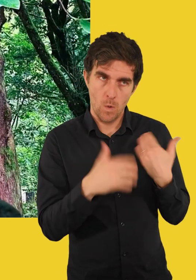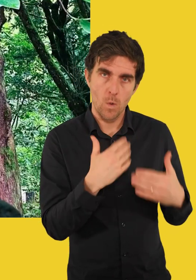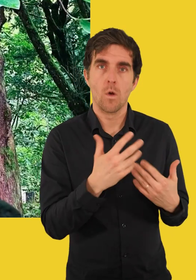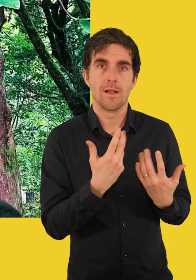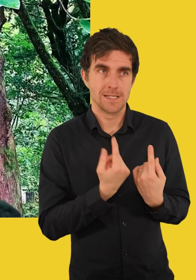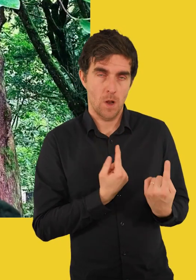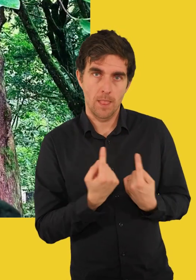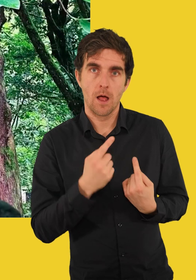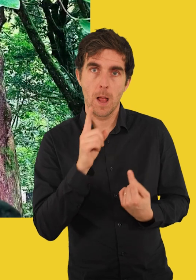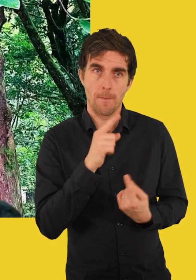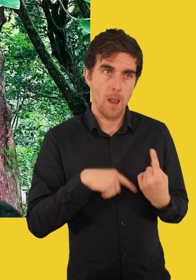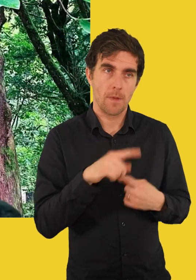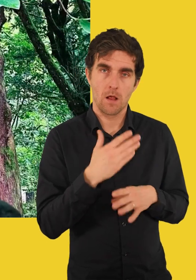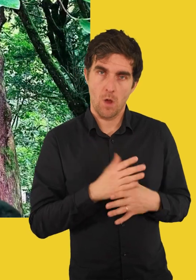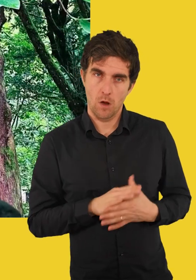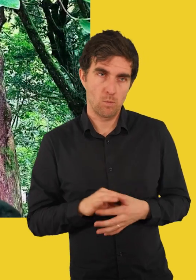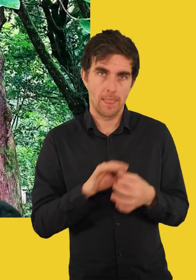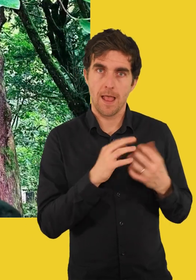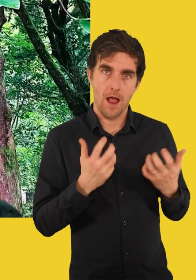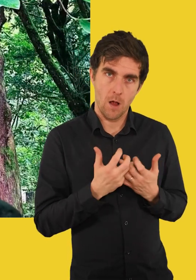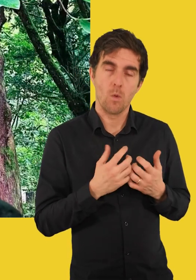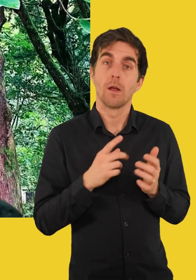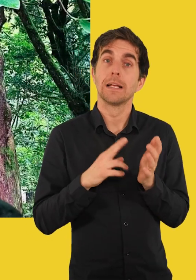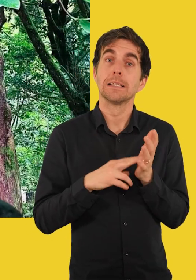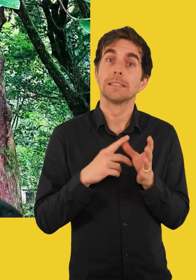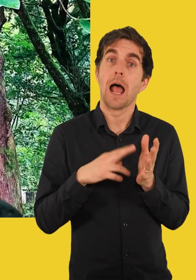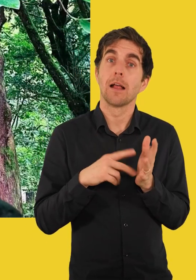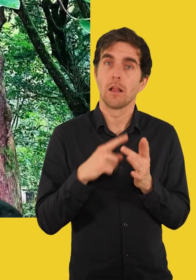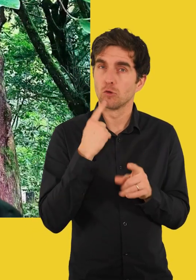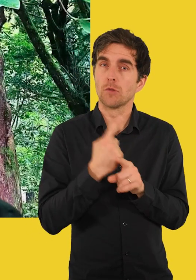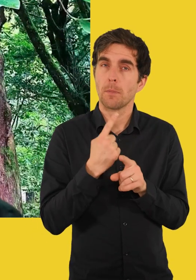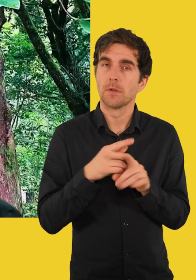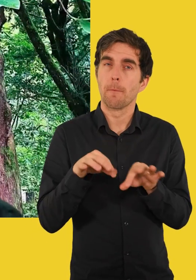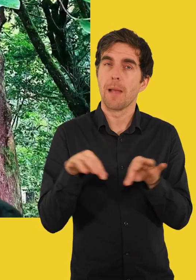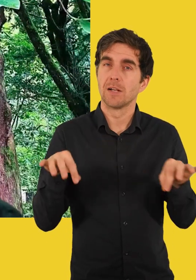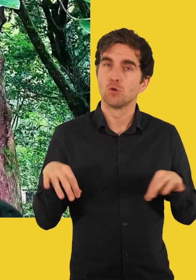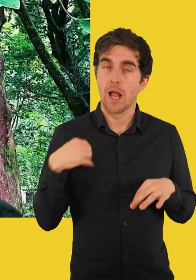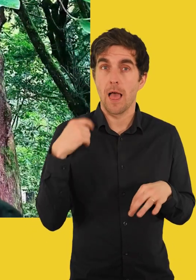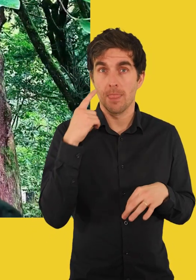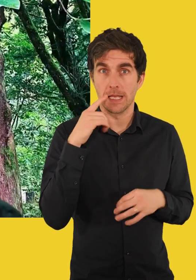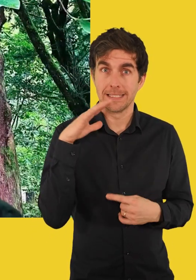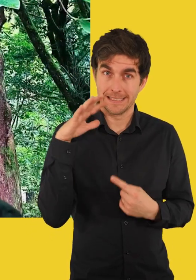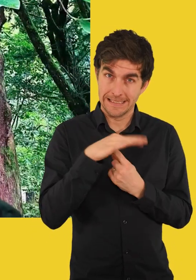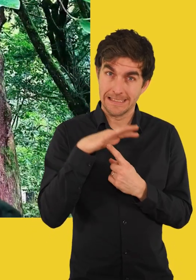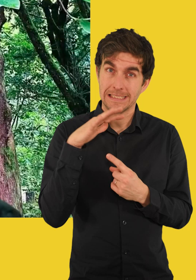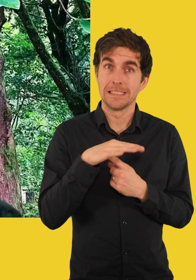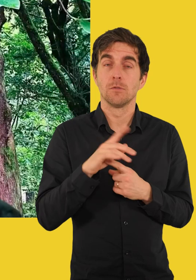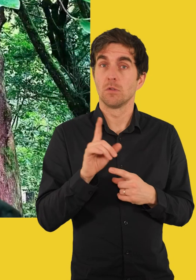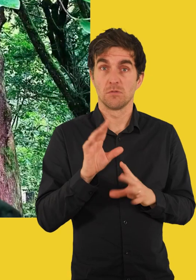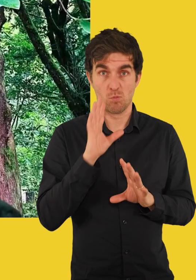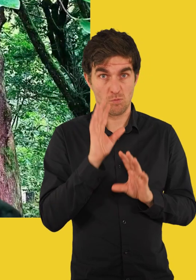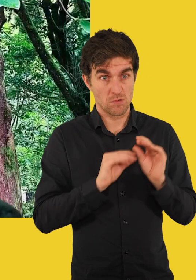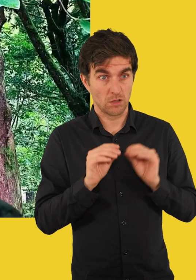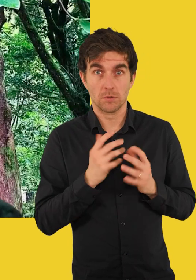with each other and the people that we're working with. Nani mentioned boundaries, and I think that is one of the key things. It's sort of working out